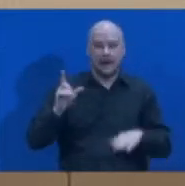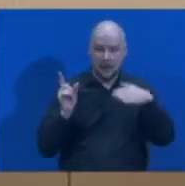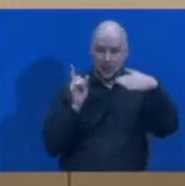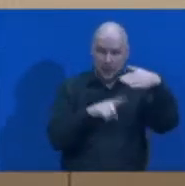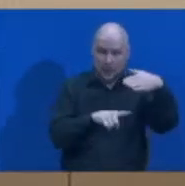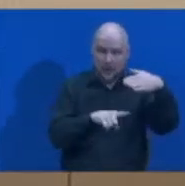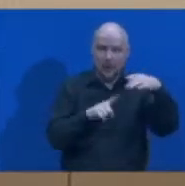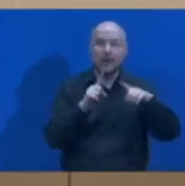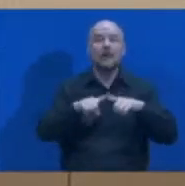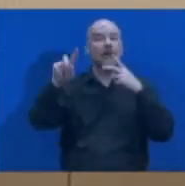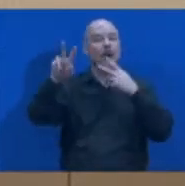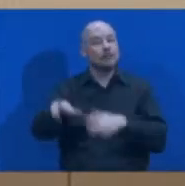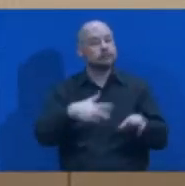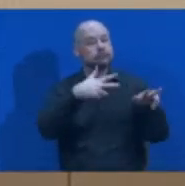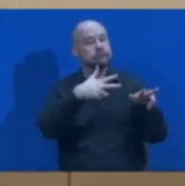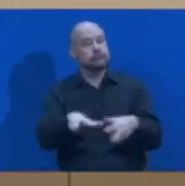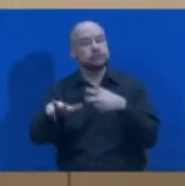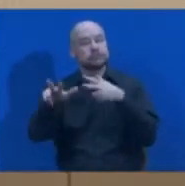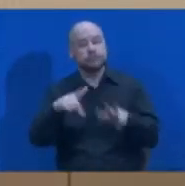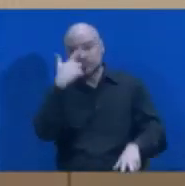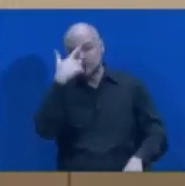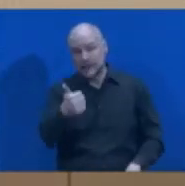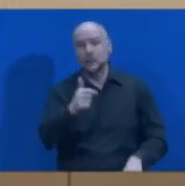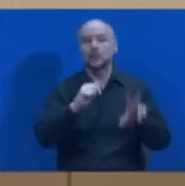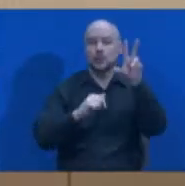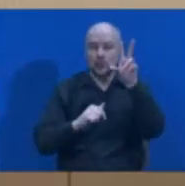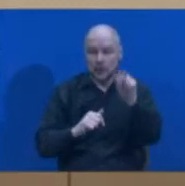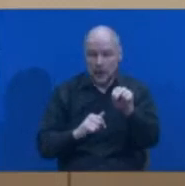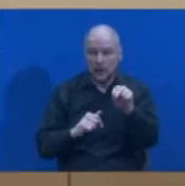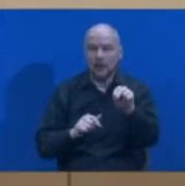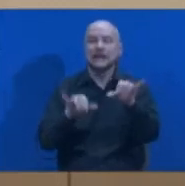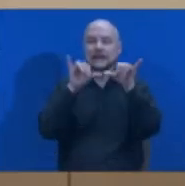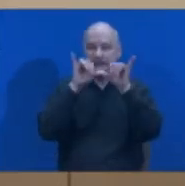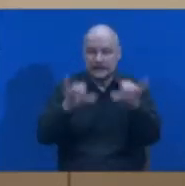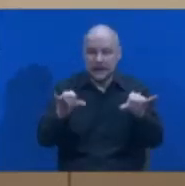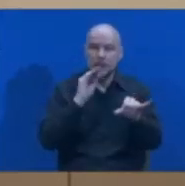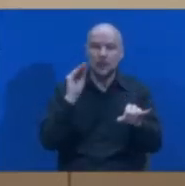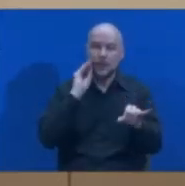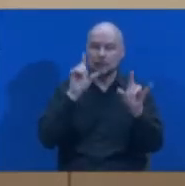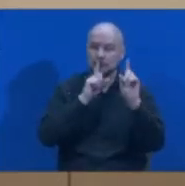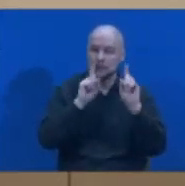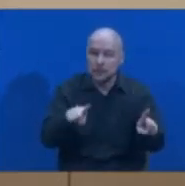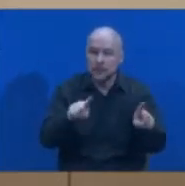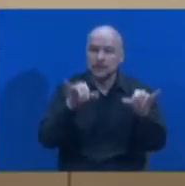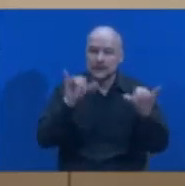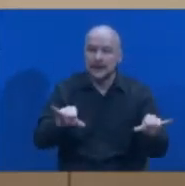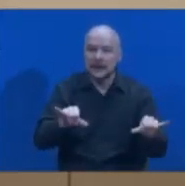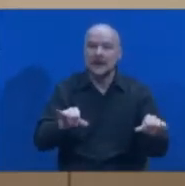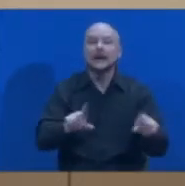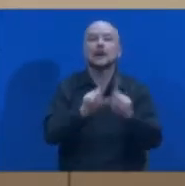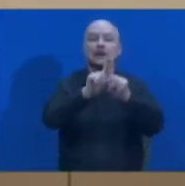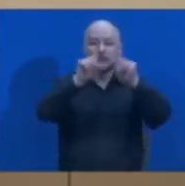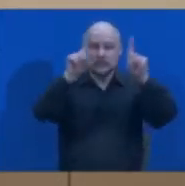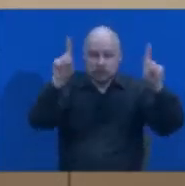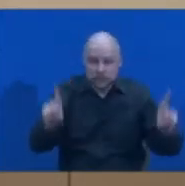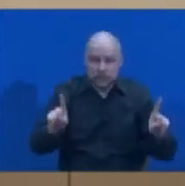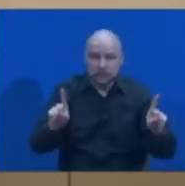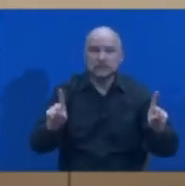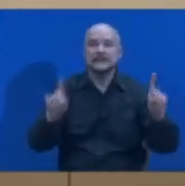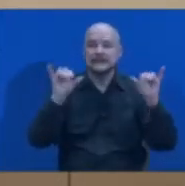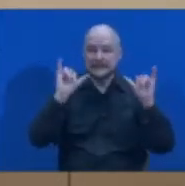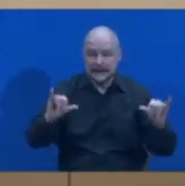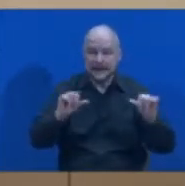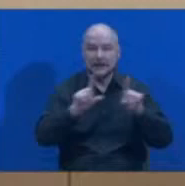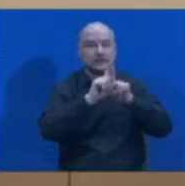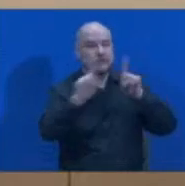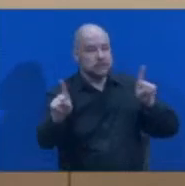are asking for the community support in this. We still have a stay-at-home order in place. We need you to social distance. The